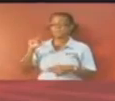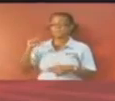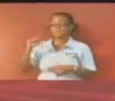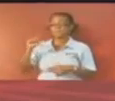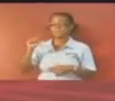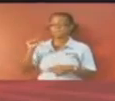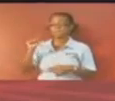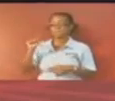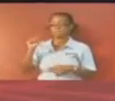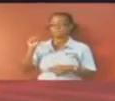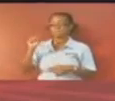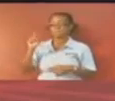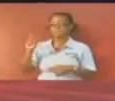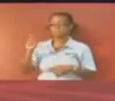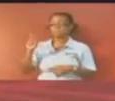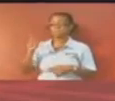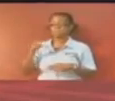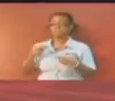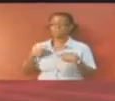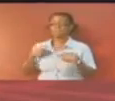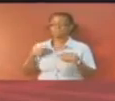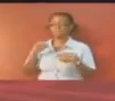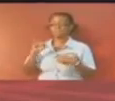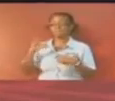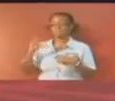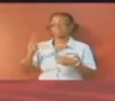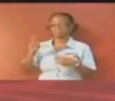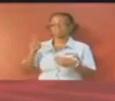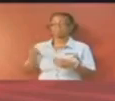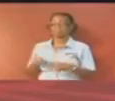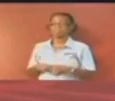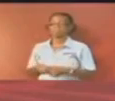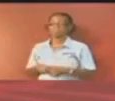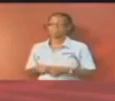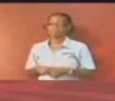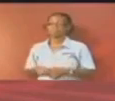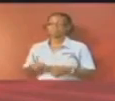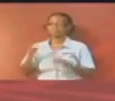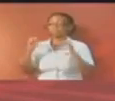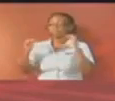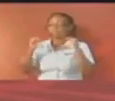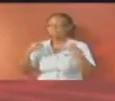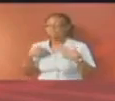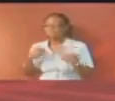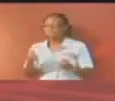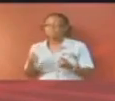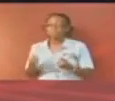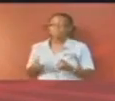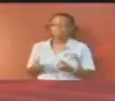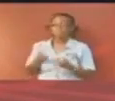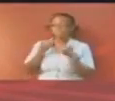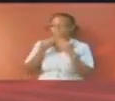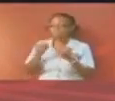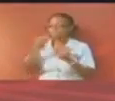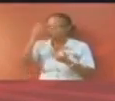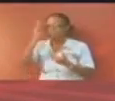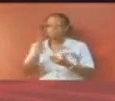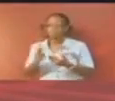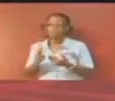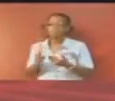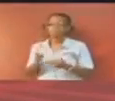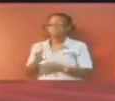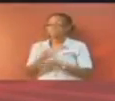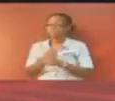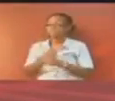of Health successfully was able to actually implement and to increase the number of ward level beds.